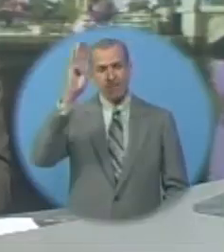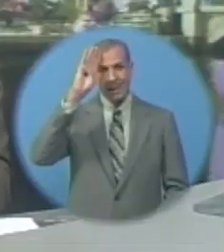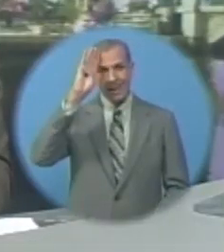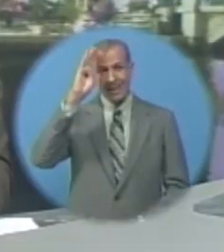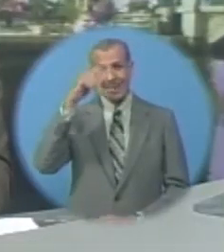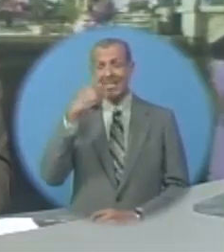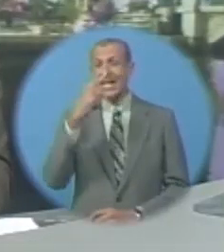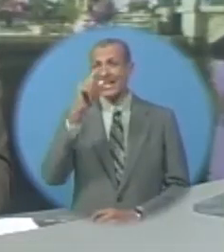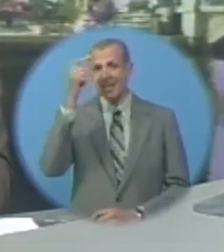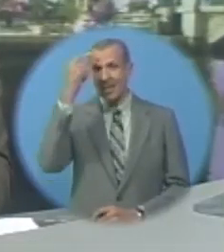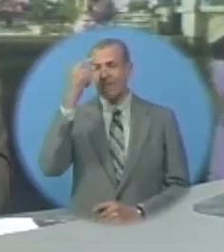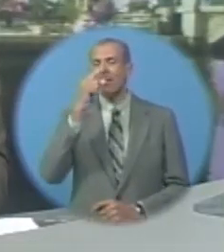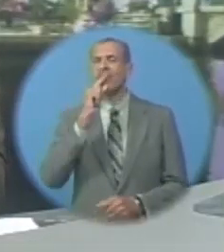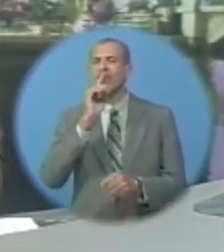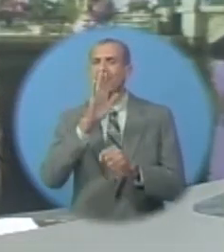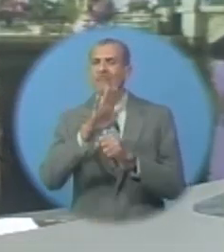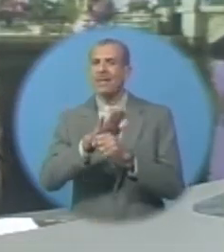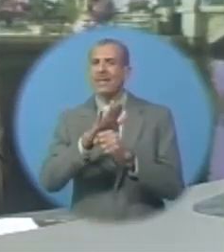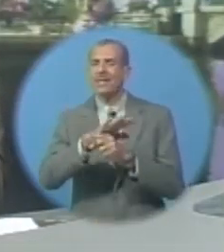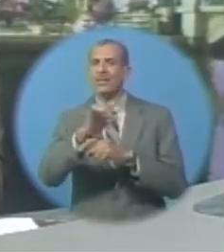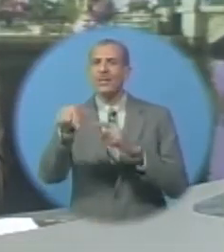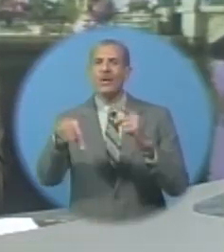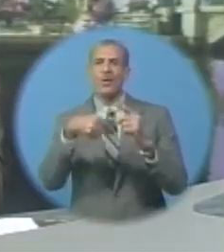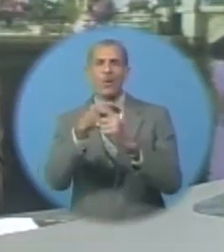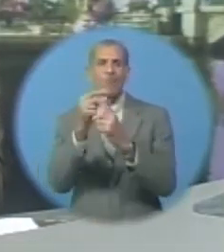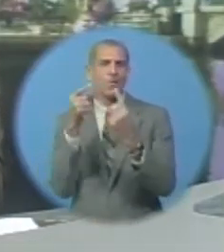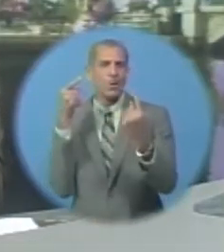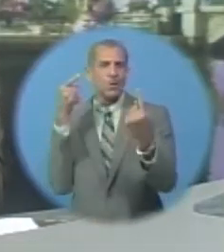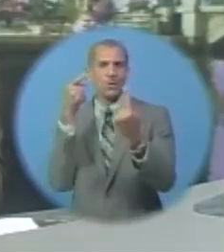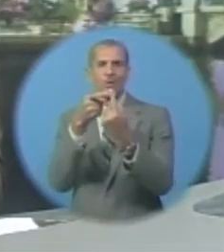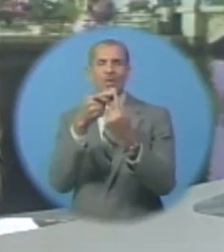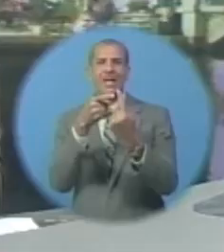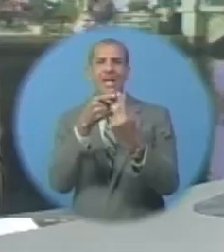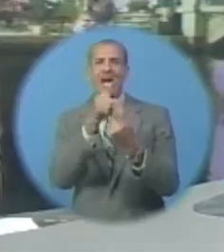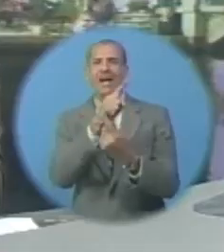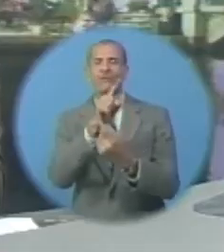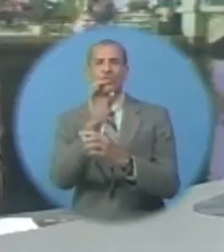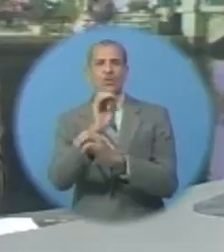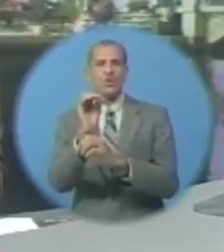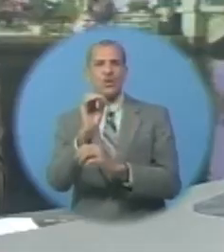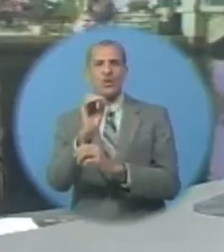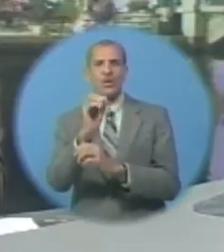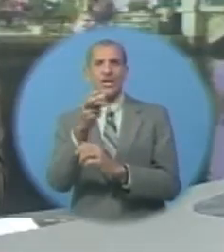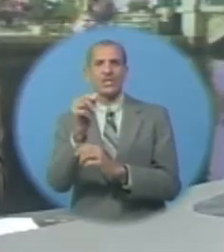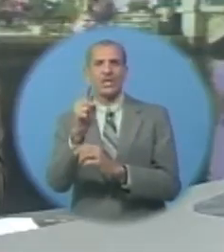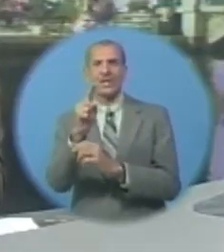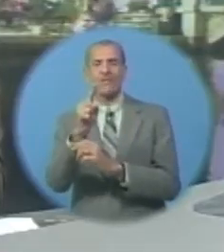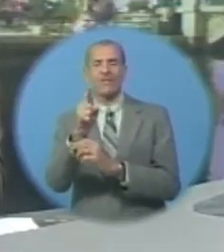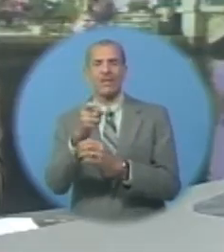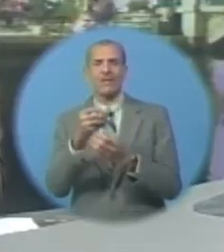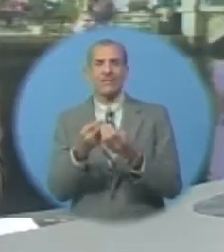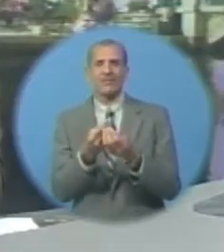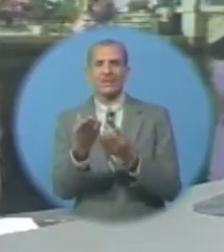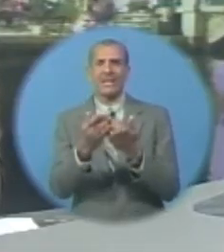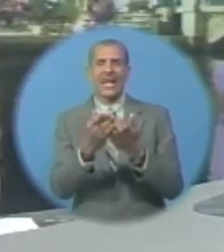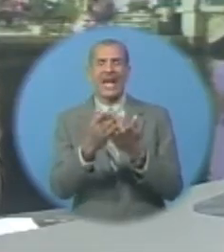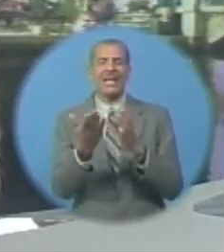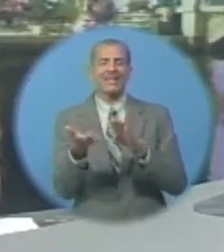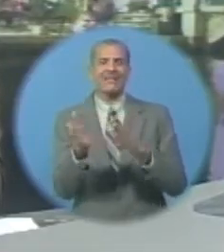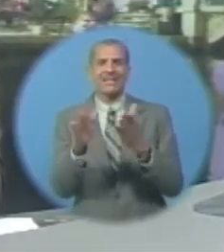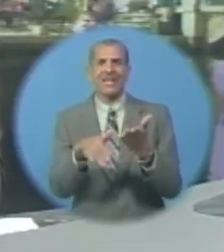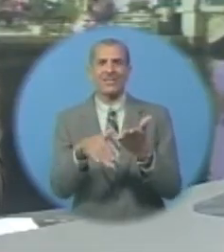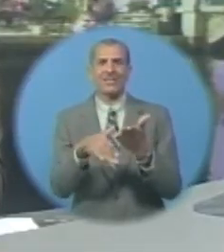Blackett says government is committed to the global goal of zero new HIV transmissions, zero AIDS-related deaths, and